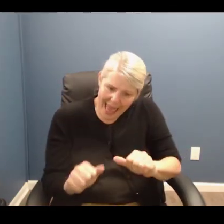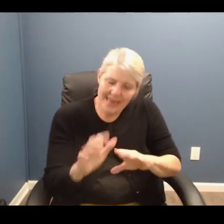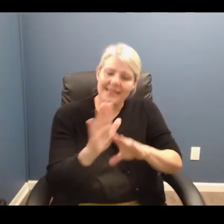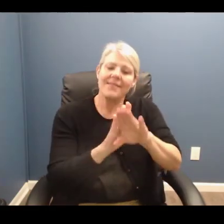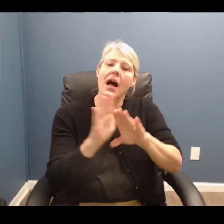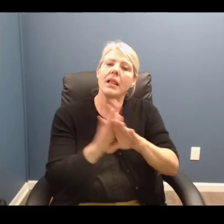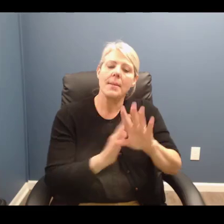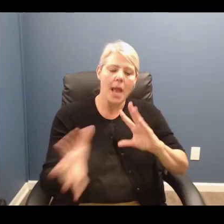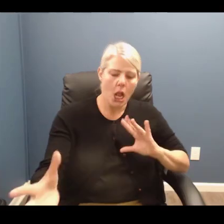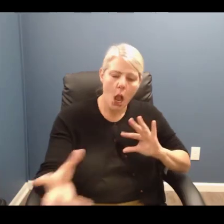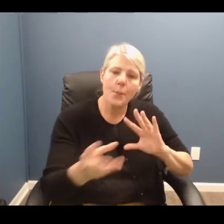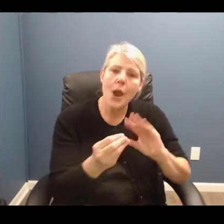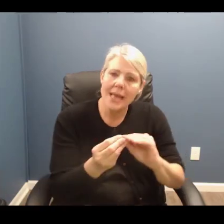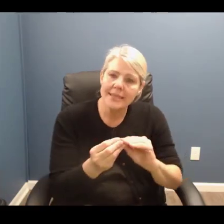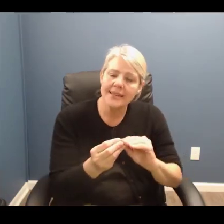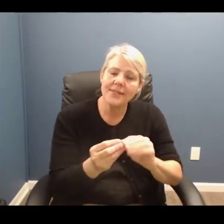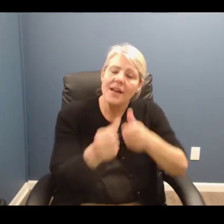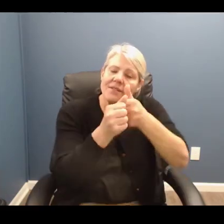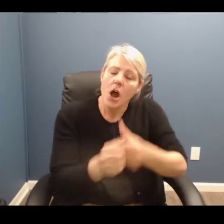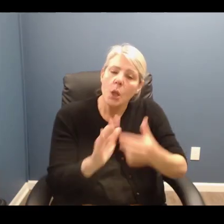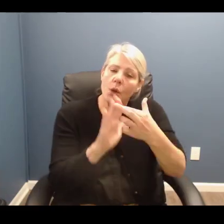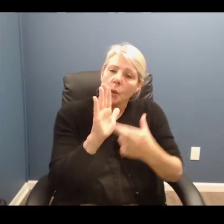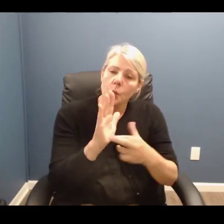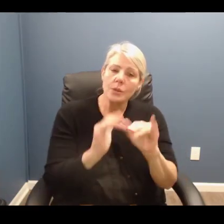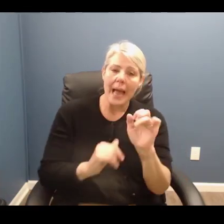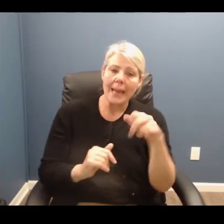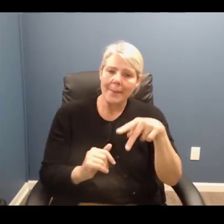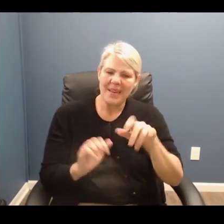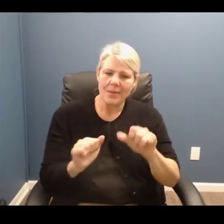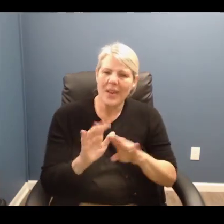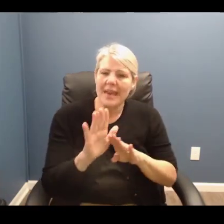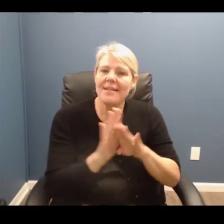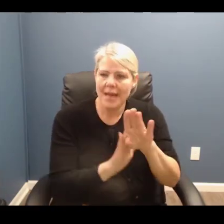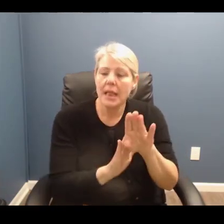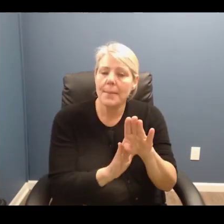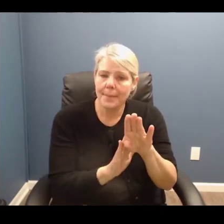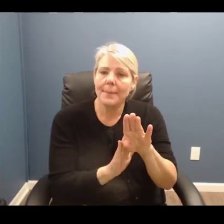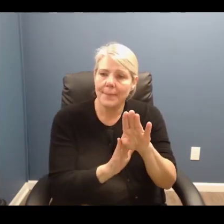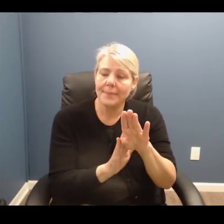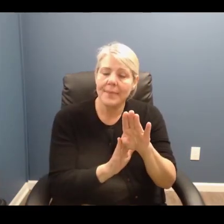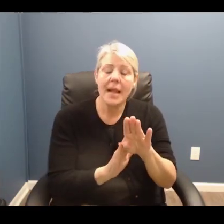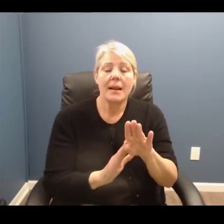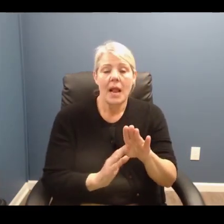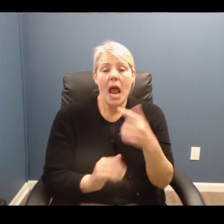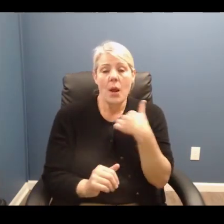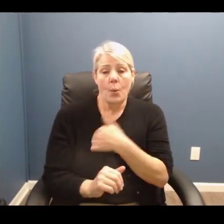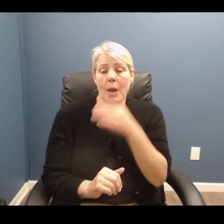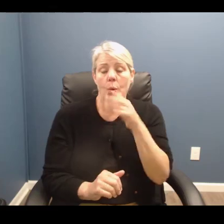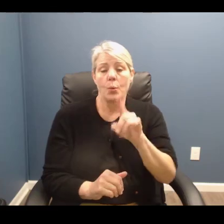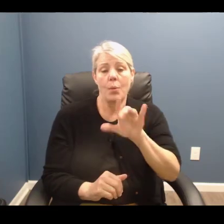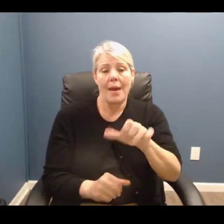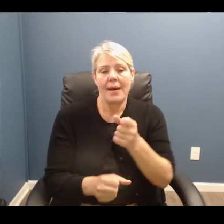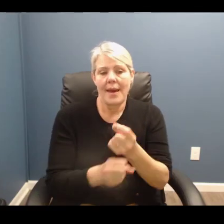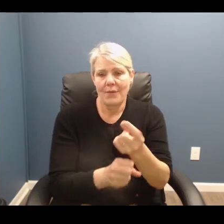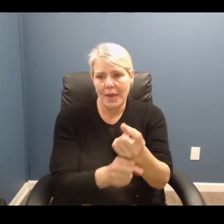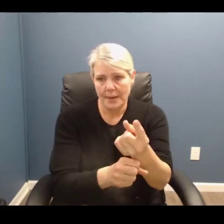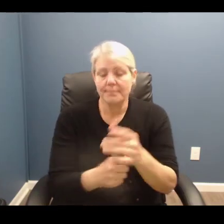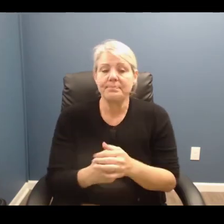and comprehensive IEP appropriate for the student can be developed by the ARC annually.